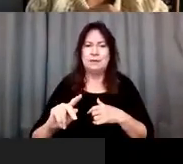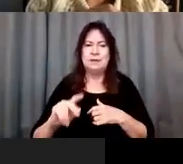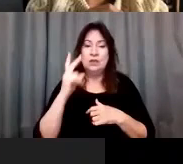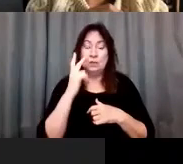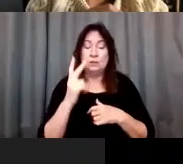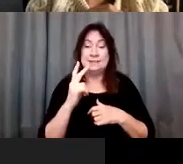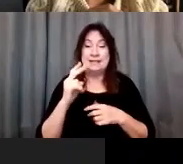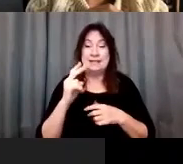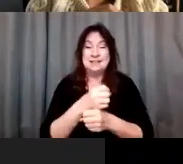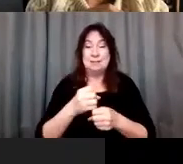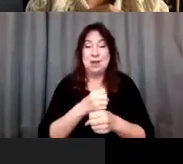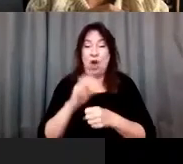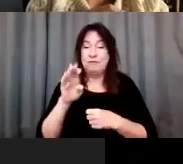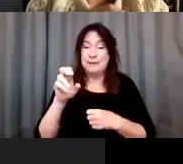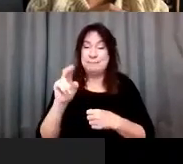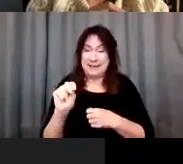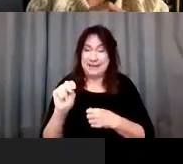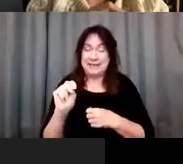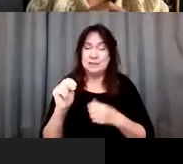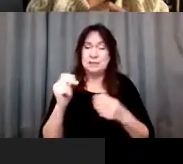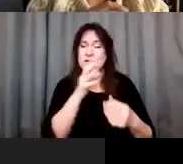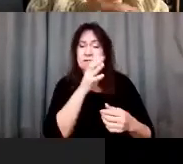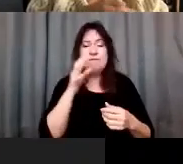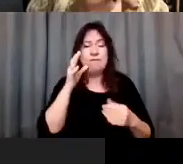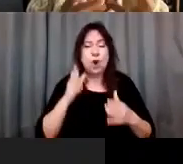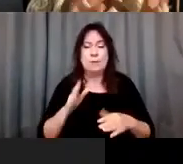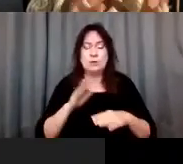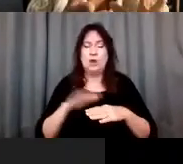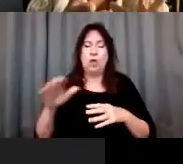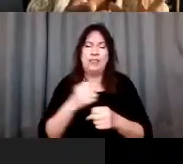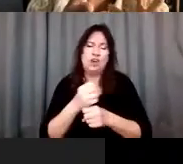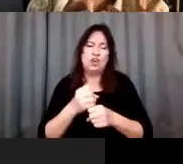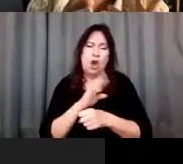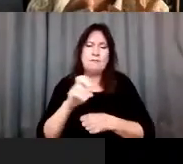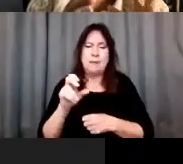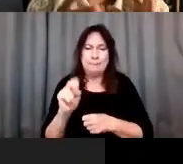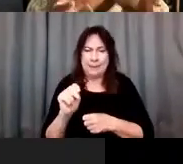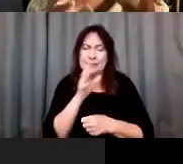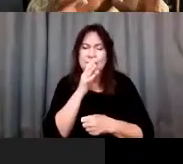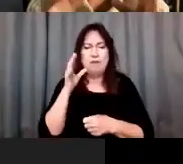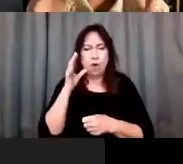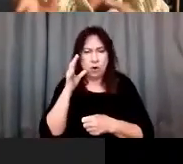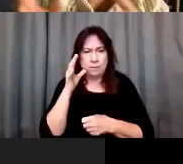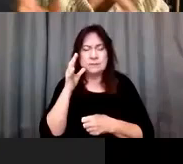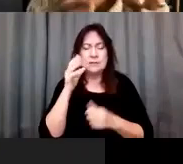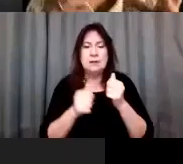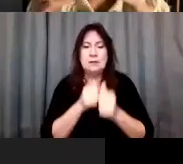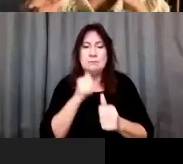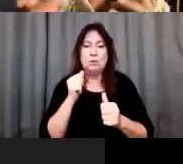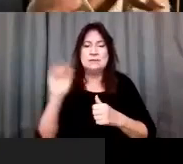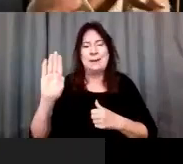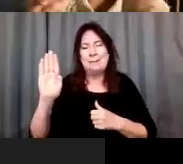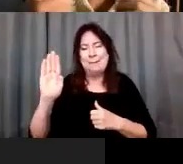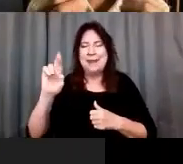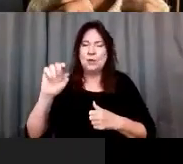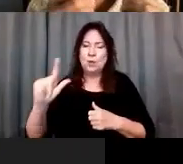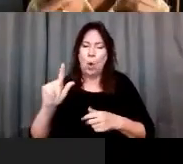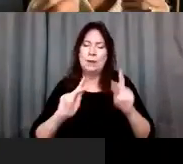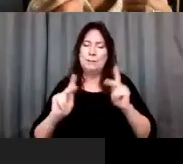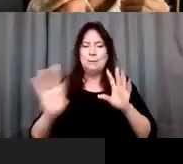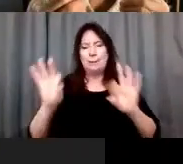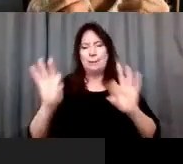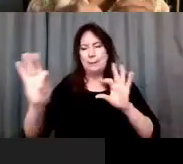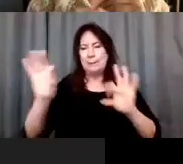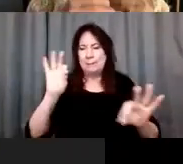bean farmers, and it's on their coffee bean farms. And it's mostly sort of B-roll of people picking and collecting